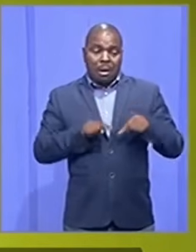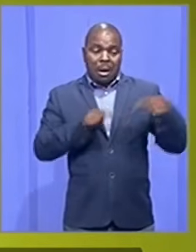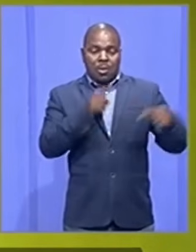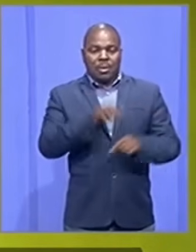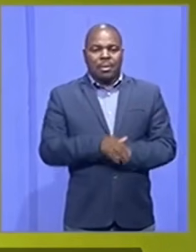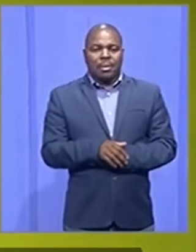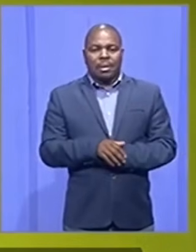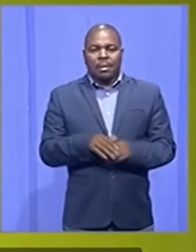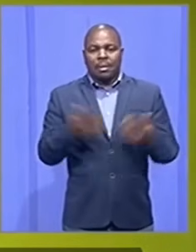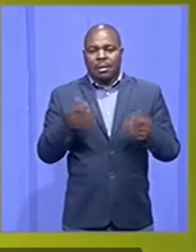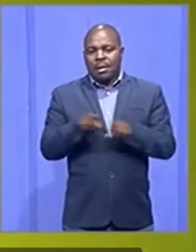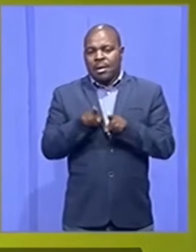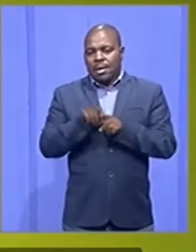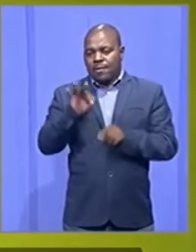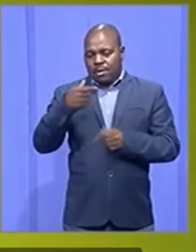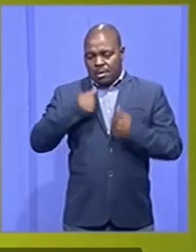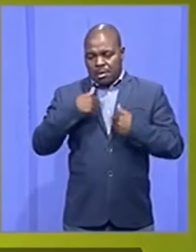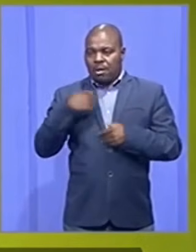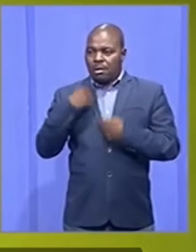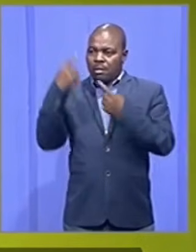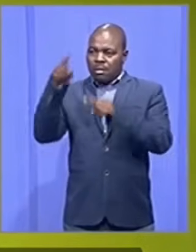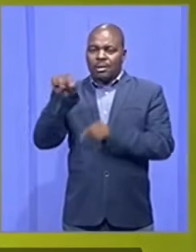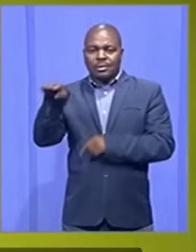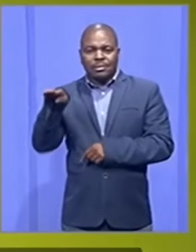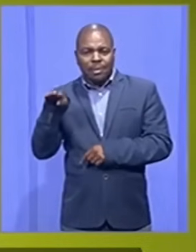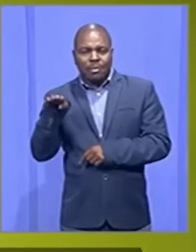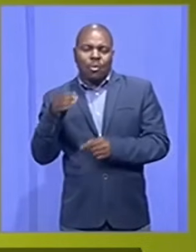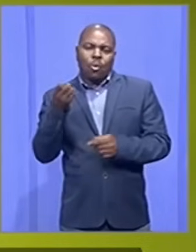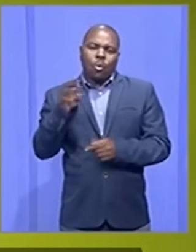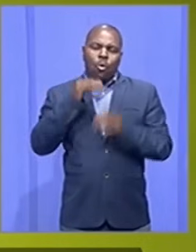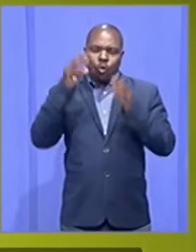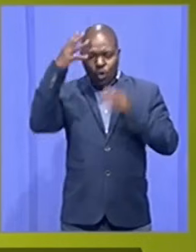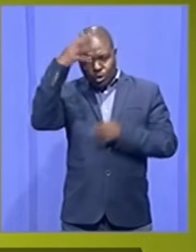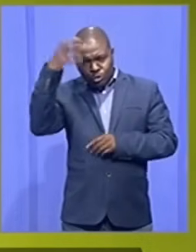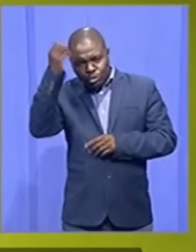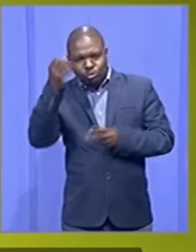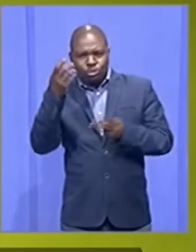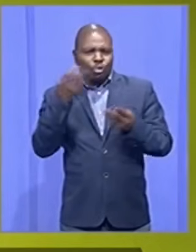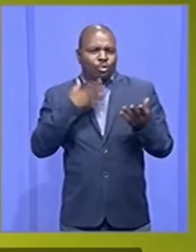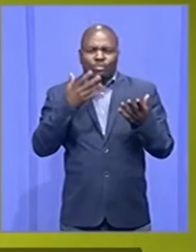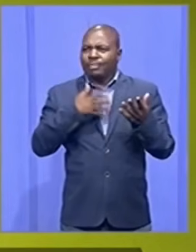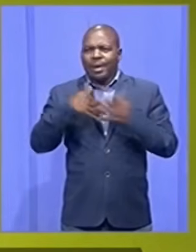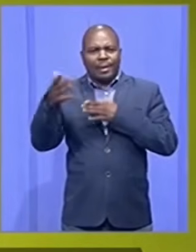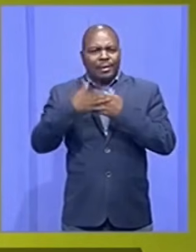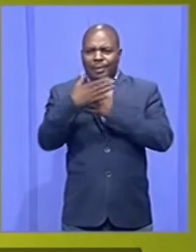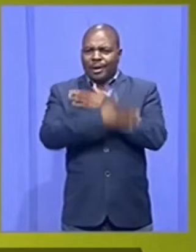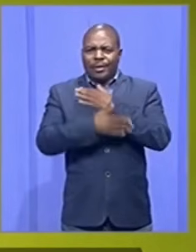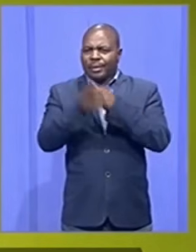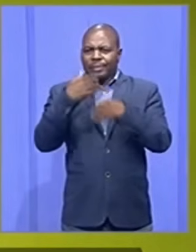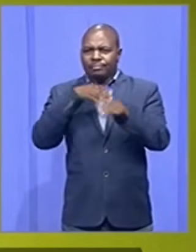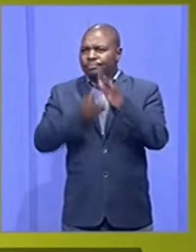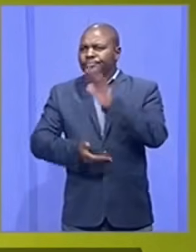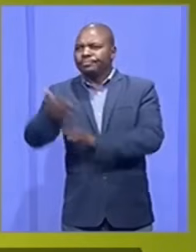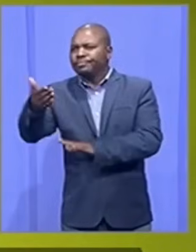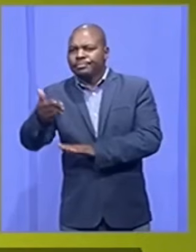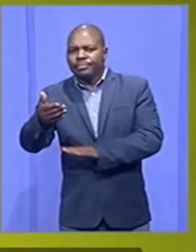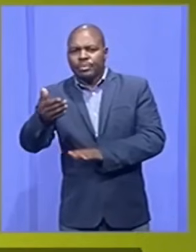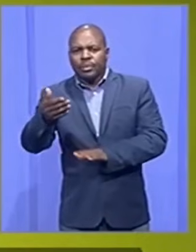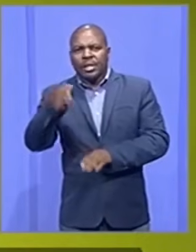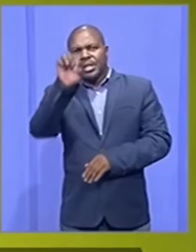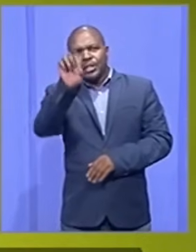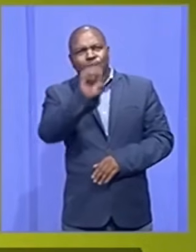if Macintosh goes to Zimbabwe, or goes to Lesotho, or goes to practically any country, to